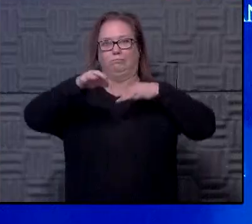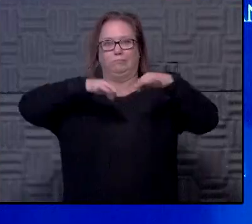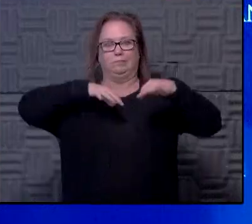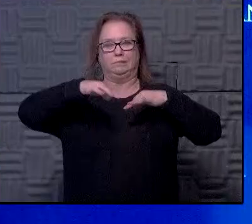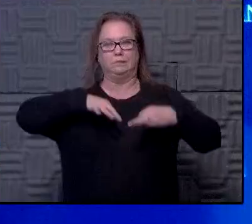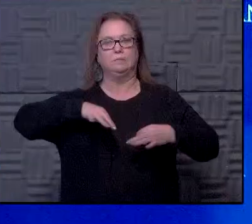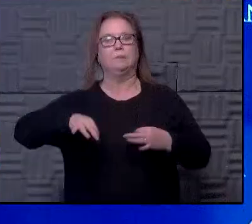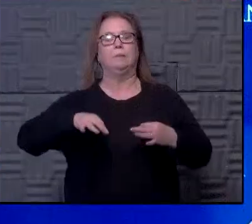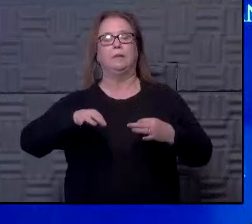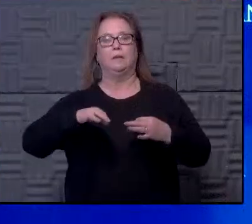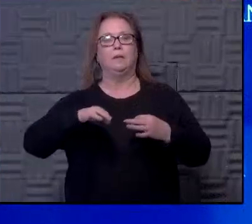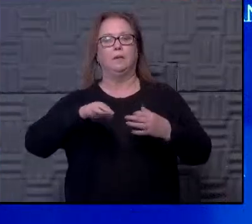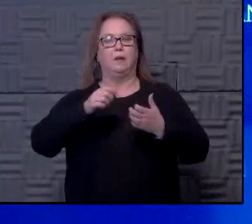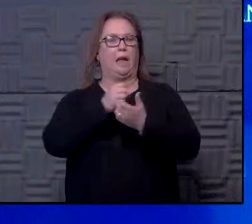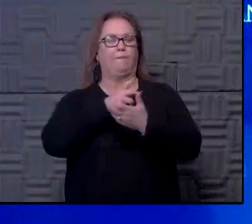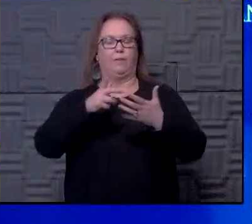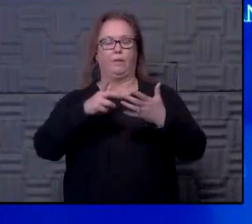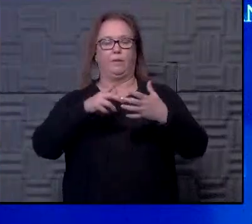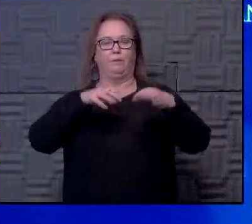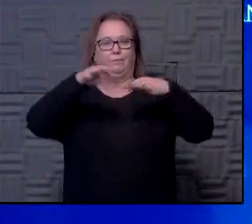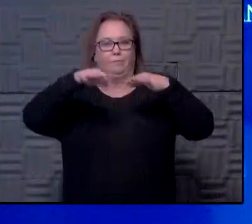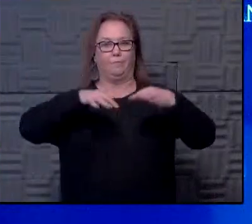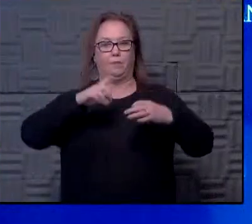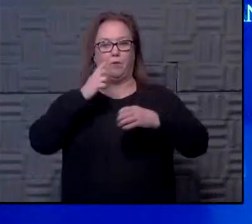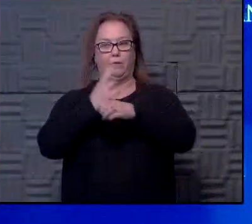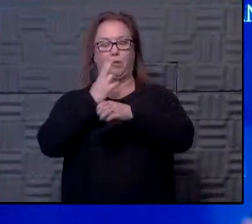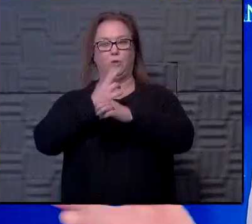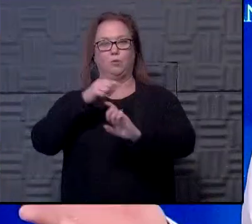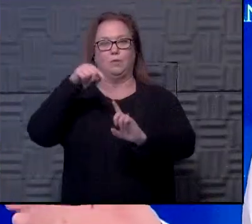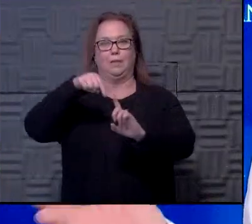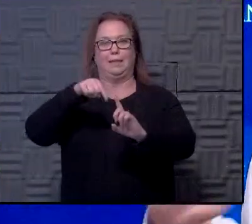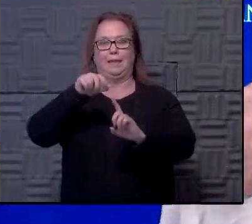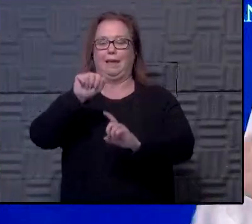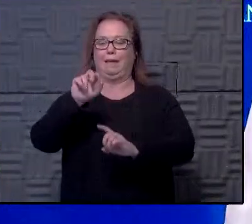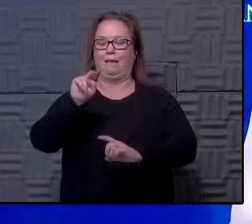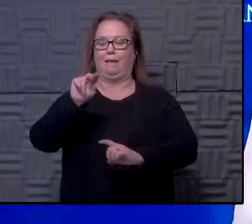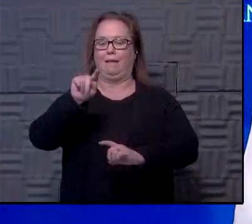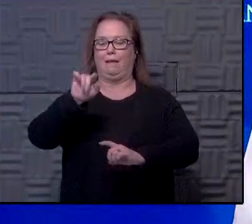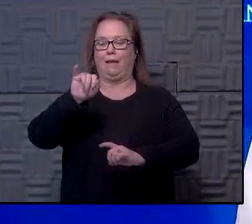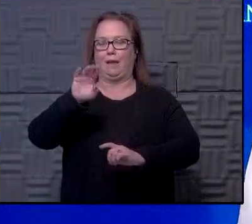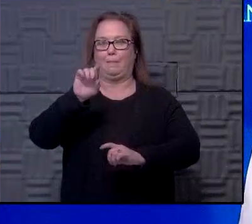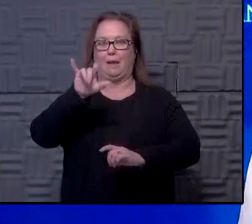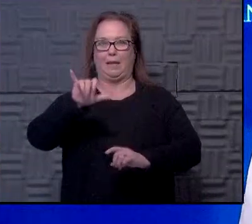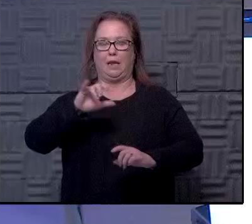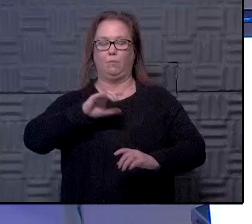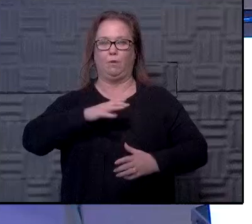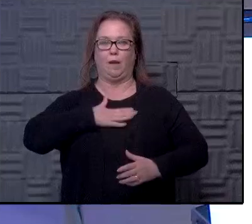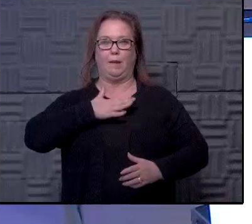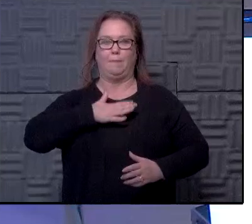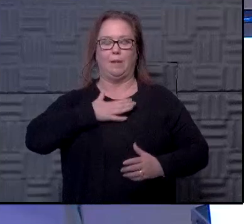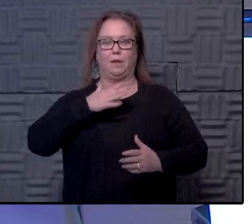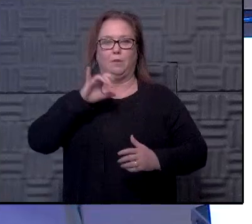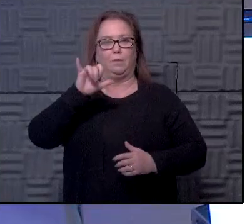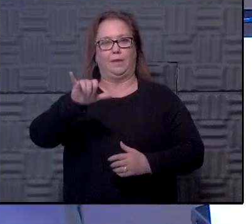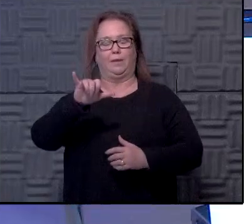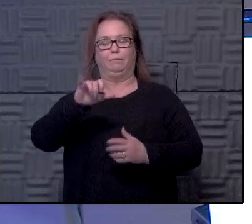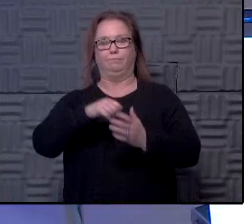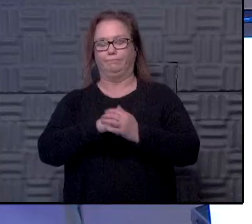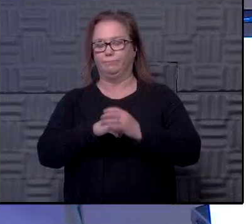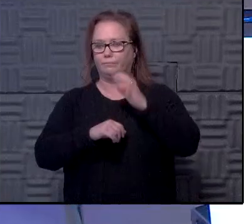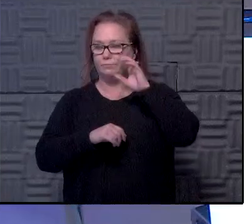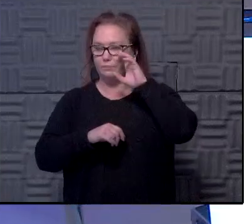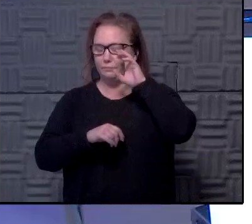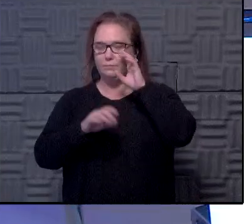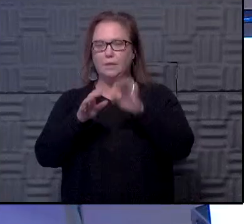whole that whole algorithm with you, because we've been using the monoclonal antibody, and I think we're pretty pleased with the effects so far. Absolutely. And I think it's important to note